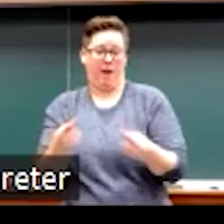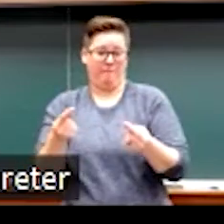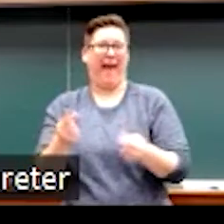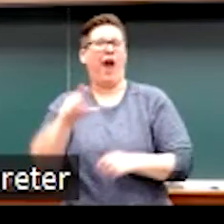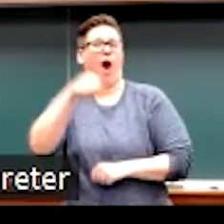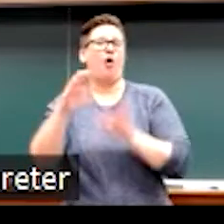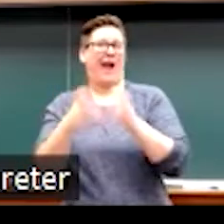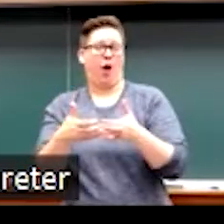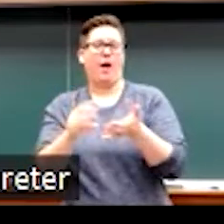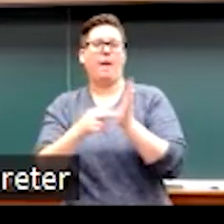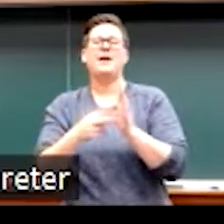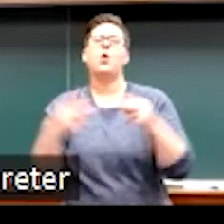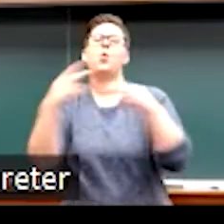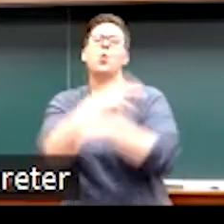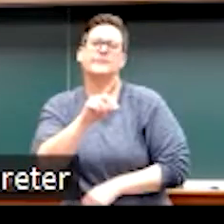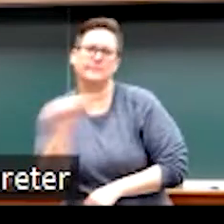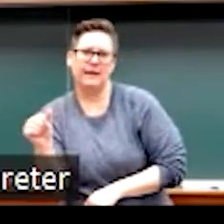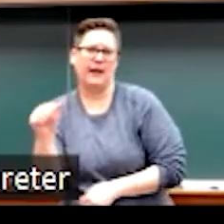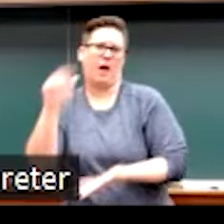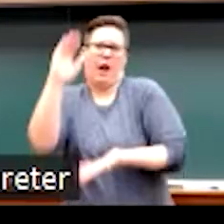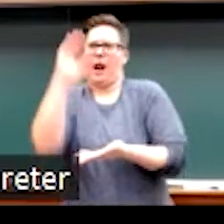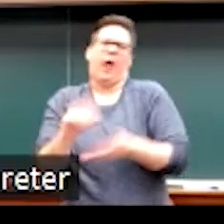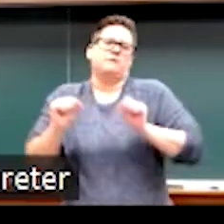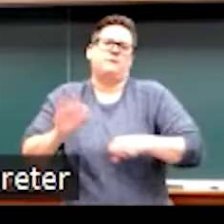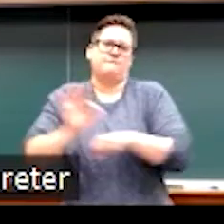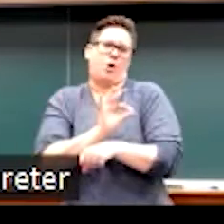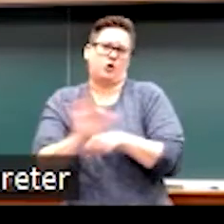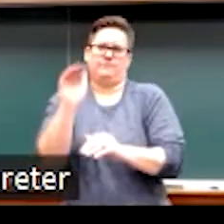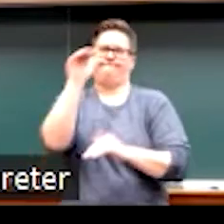that reflects greater disability and functional impairment among